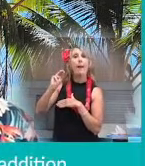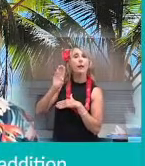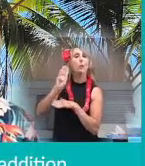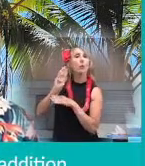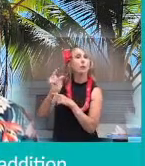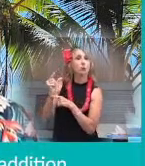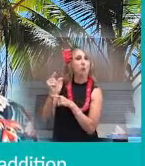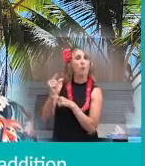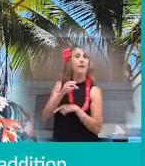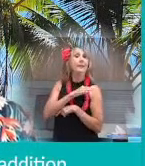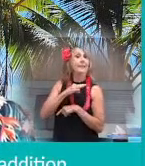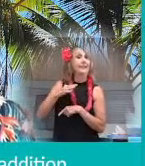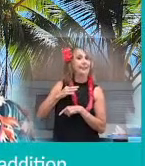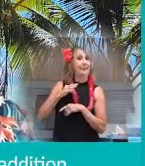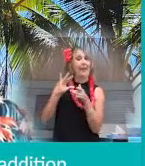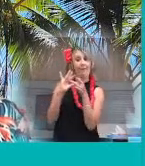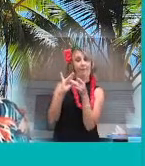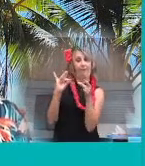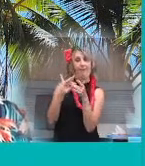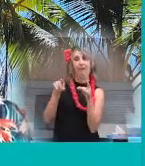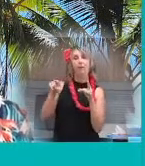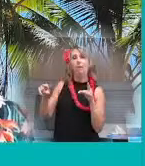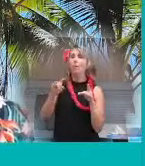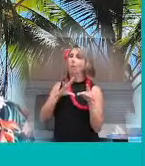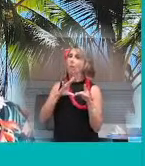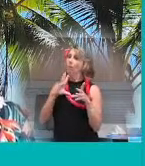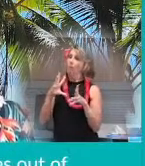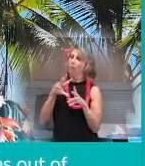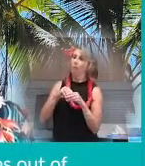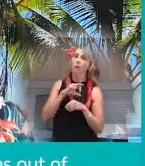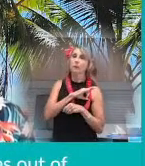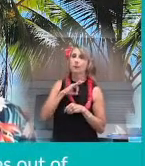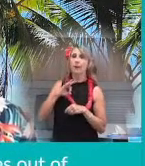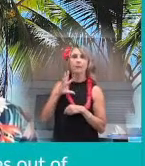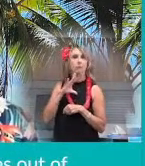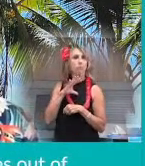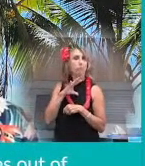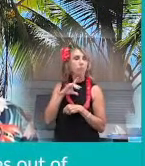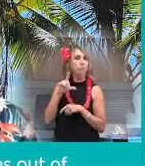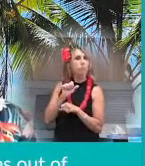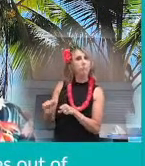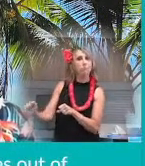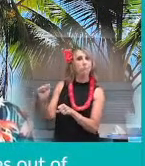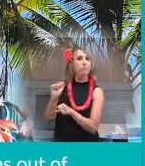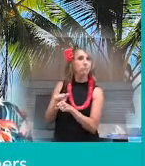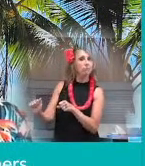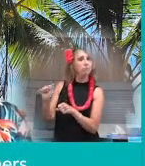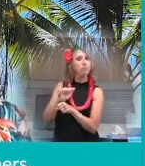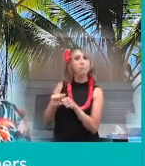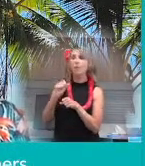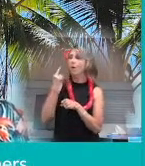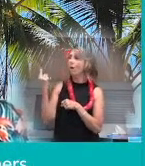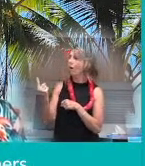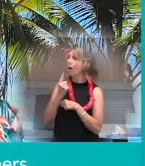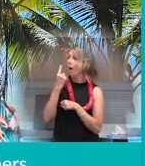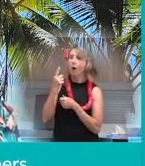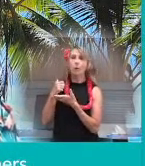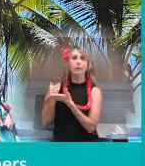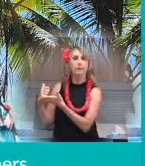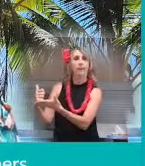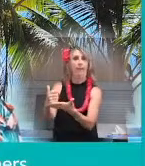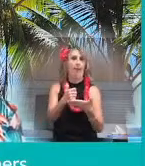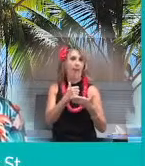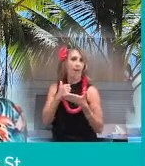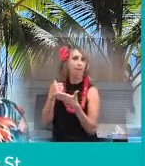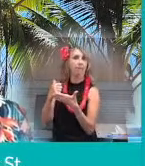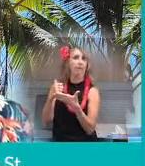writes that Lana is an awesome addition to our staff. She's a very hard worker and goes out of her way to be helpful to